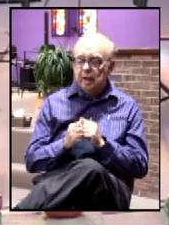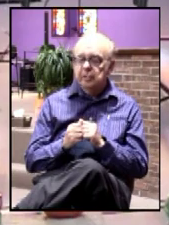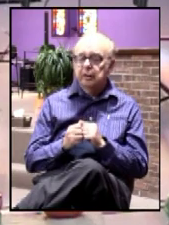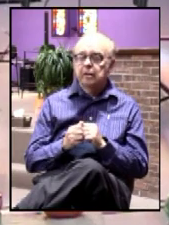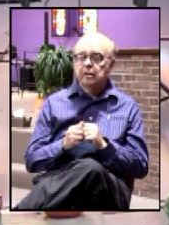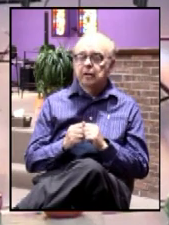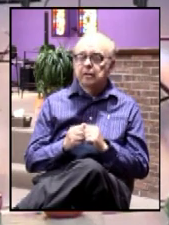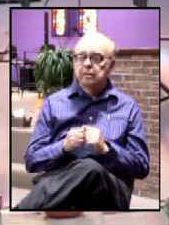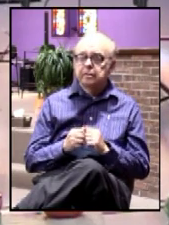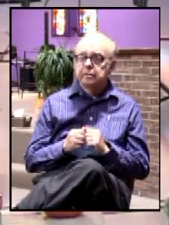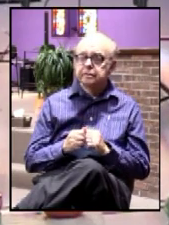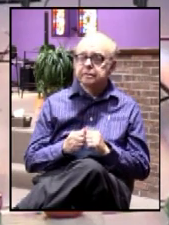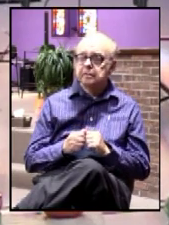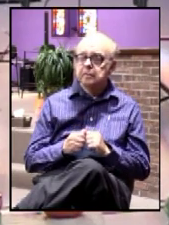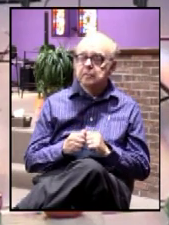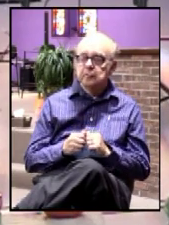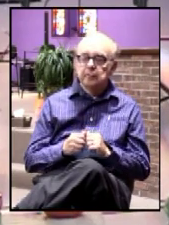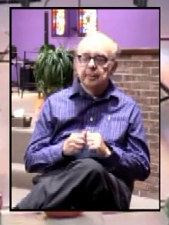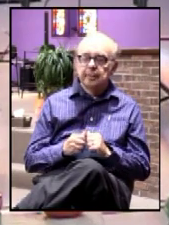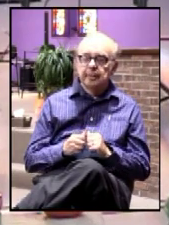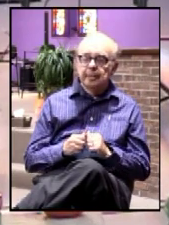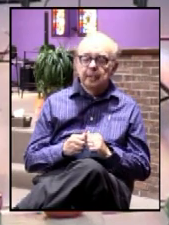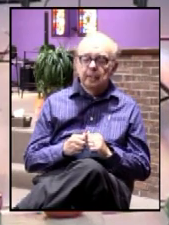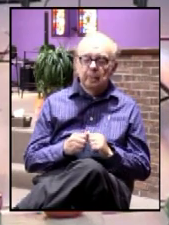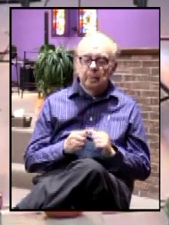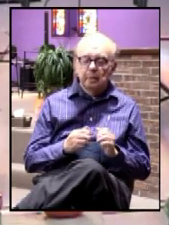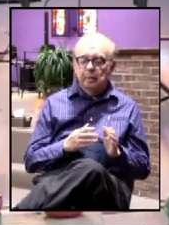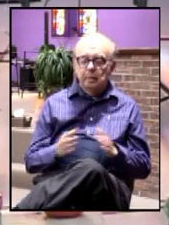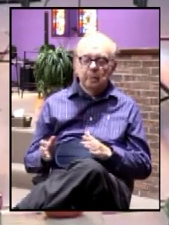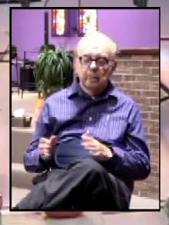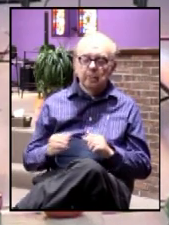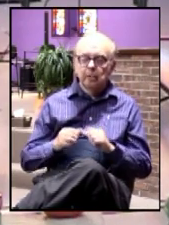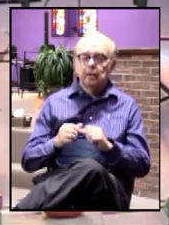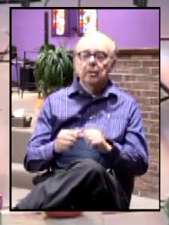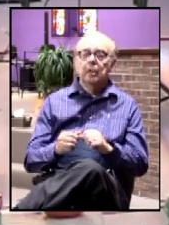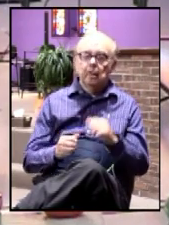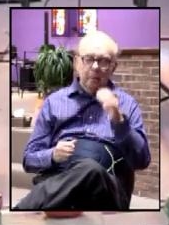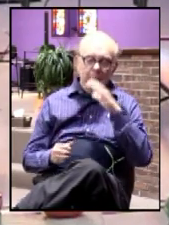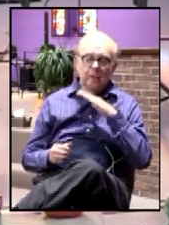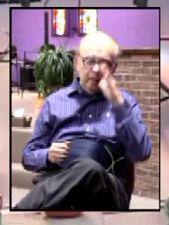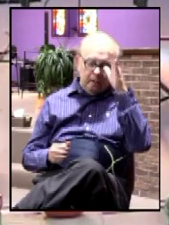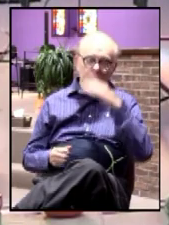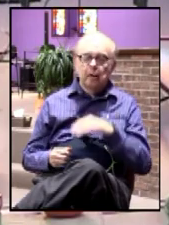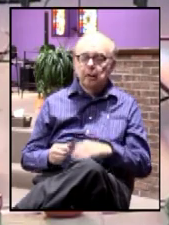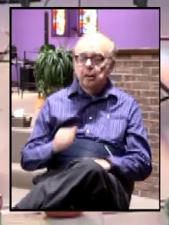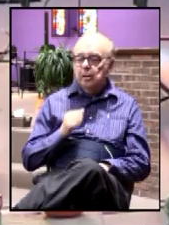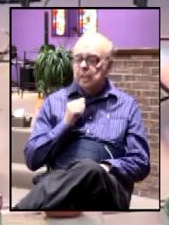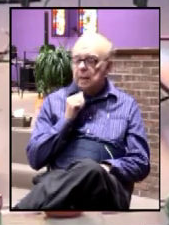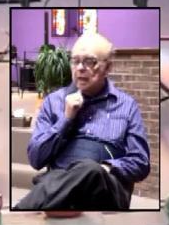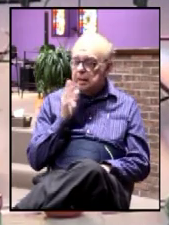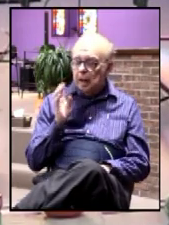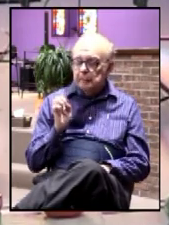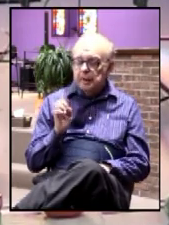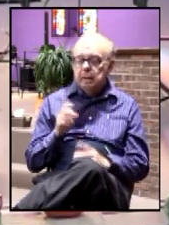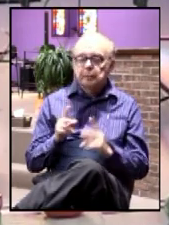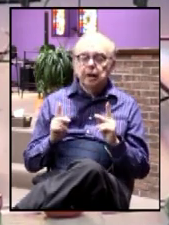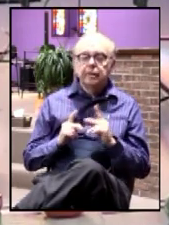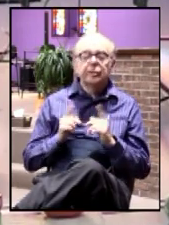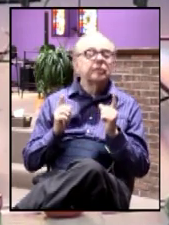If this pattern continues, ladies and gentlemen, there won't be places to meet.